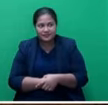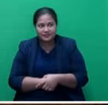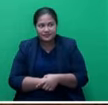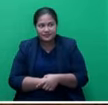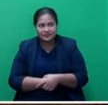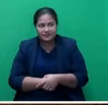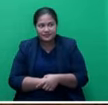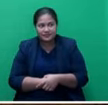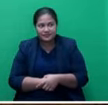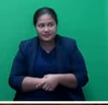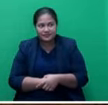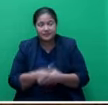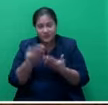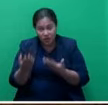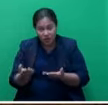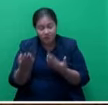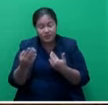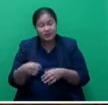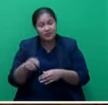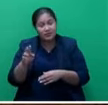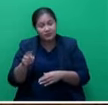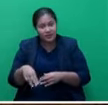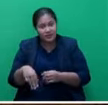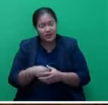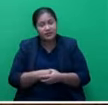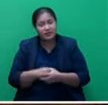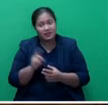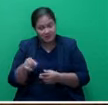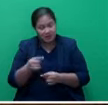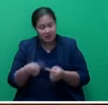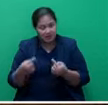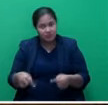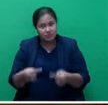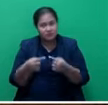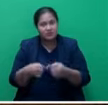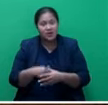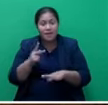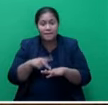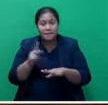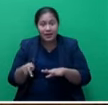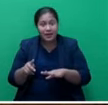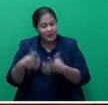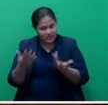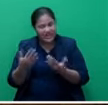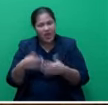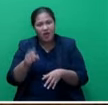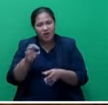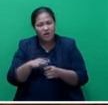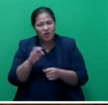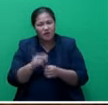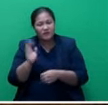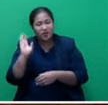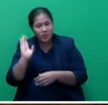Honourable members, there being opposition, Parliament will now vote by acclamation. Those in